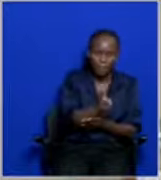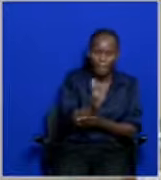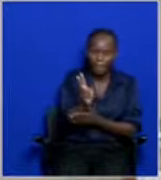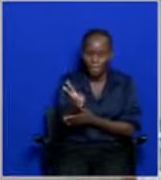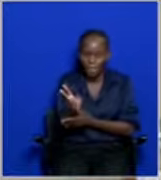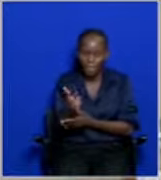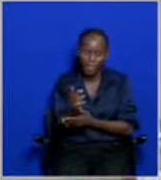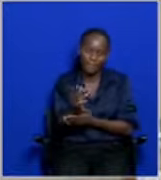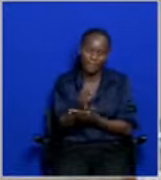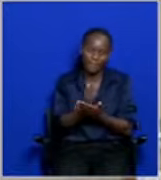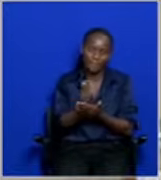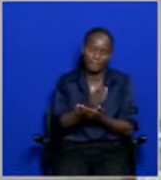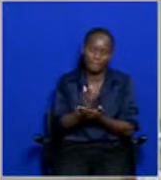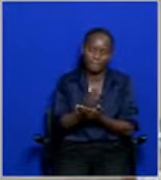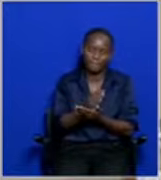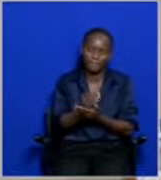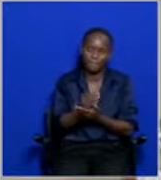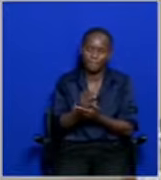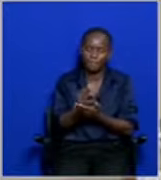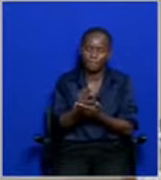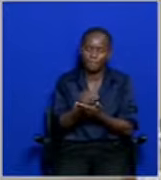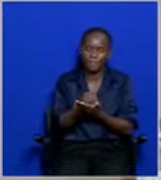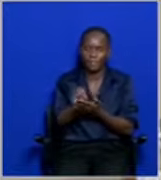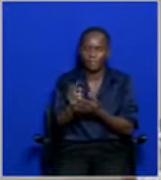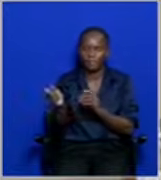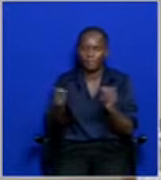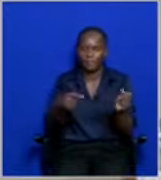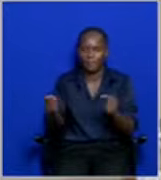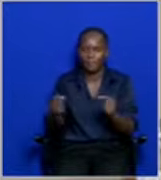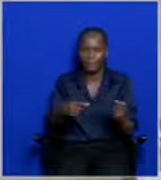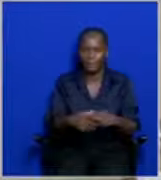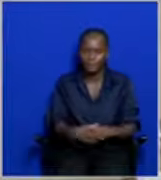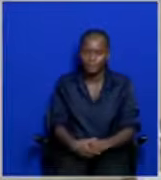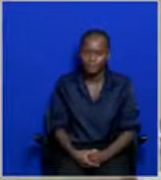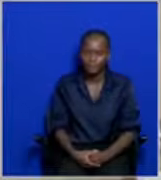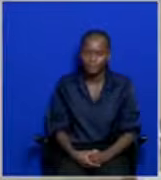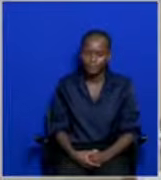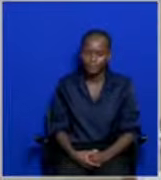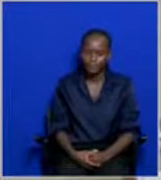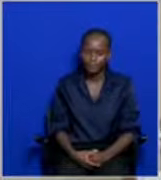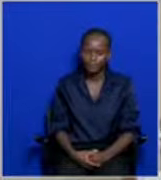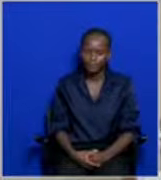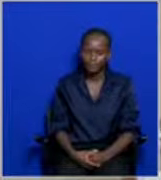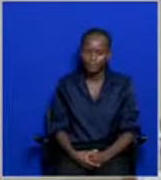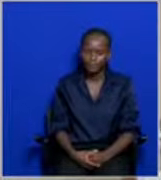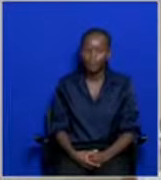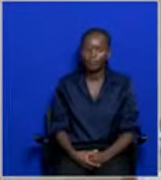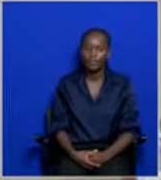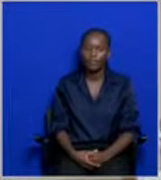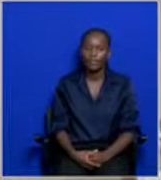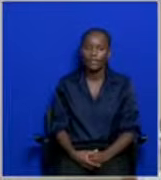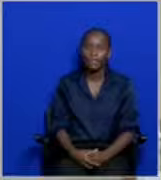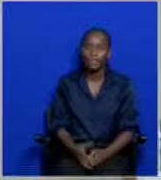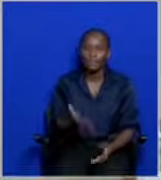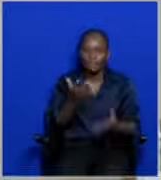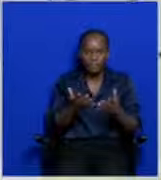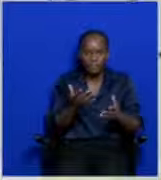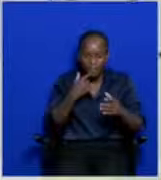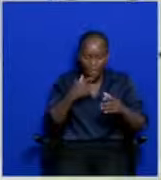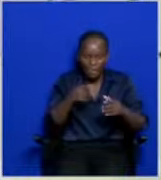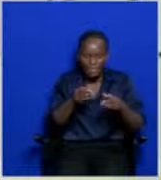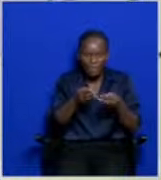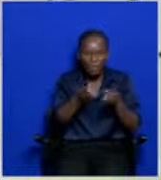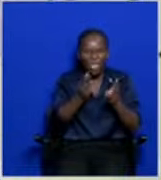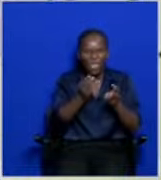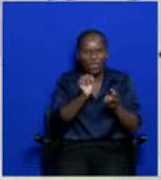a choice of at what point you take the screen grab. Yes. Is that correct? Yes.